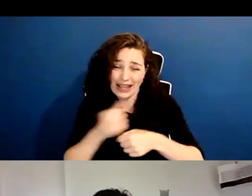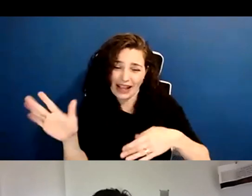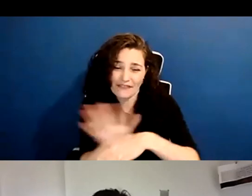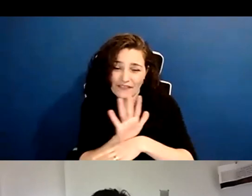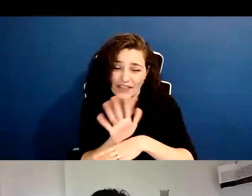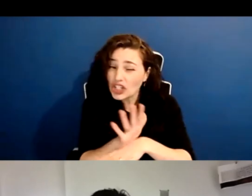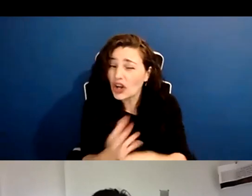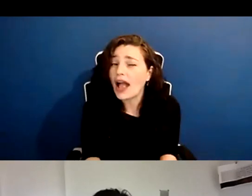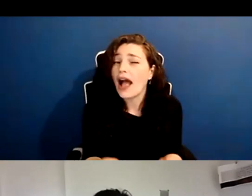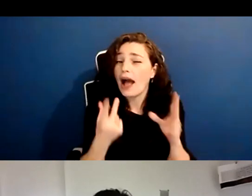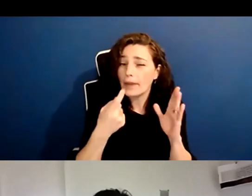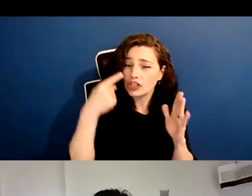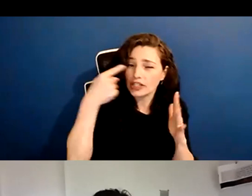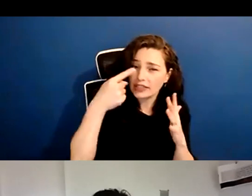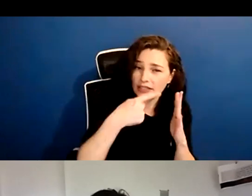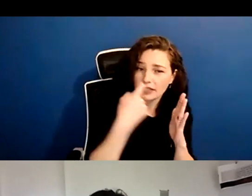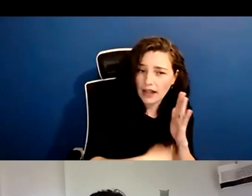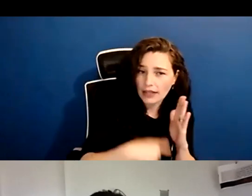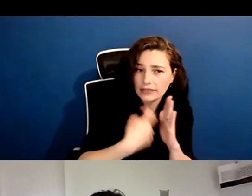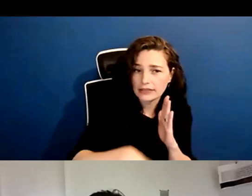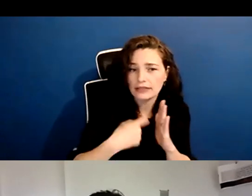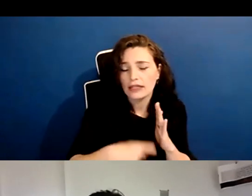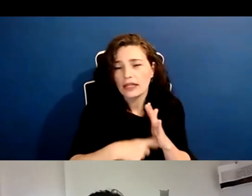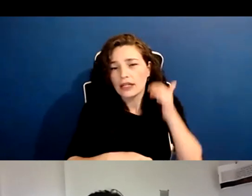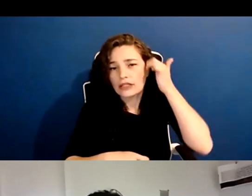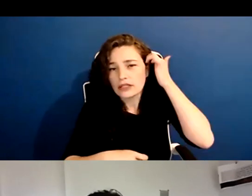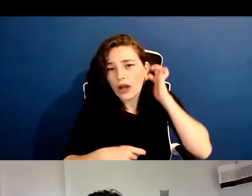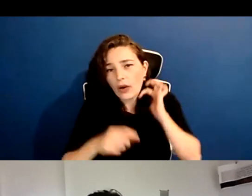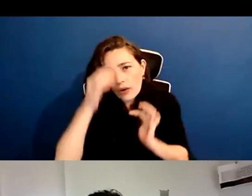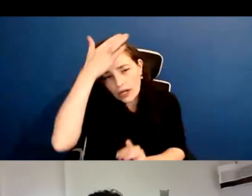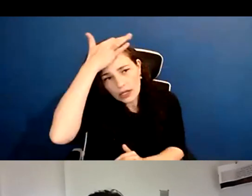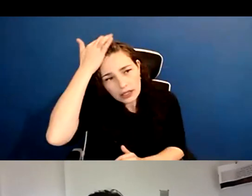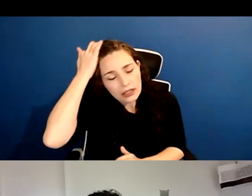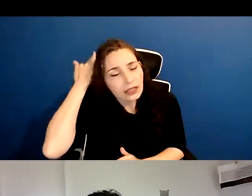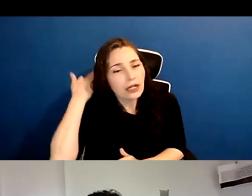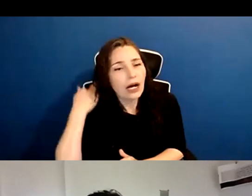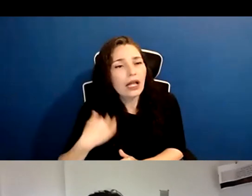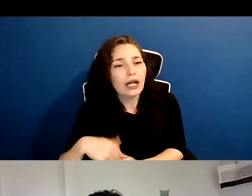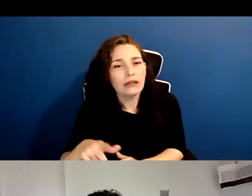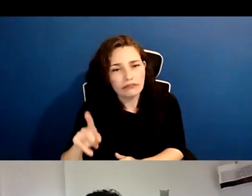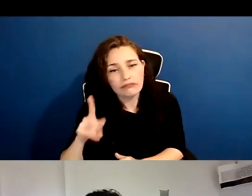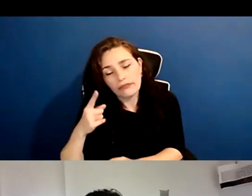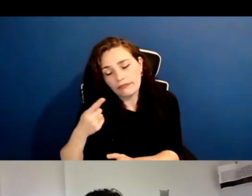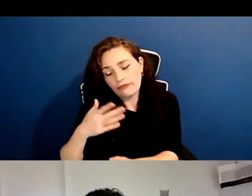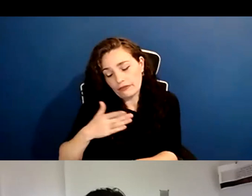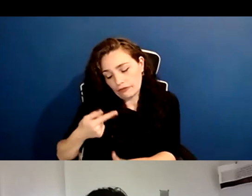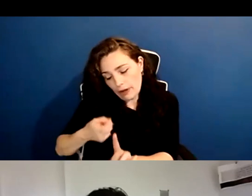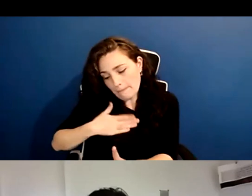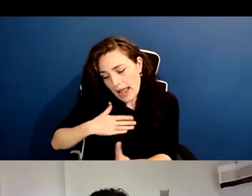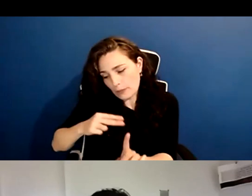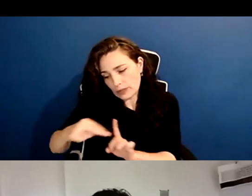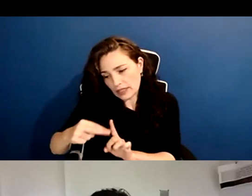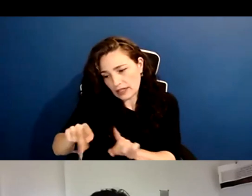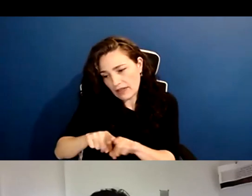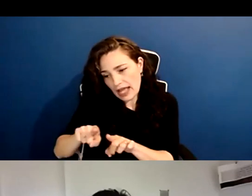And this is what I'll say from the funding side of it before I toss it to y'all. You know, we know that a budget tells